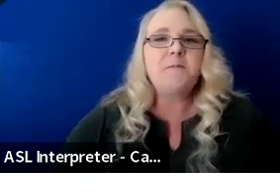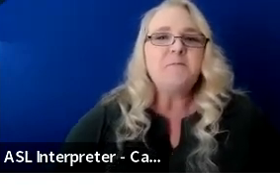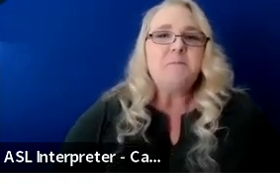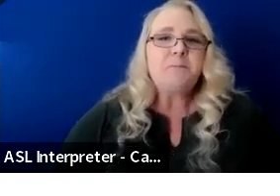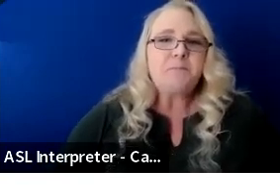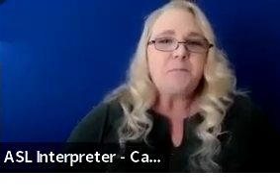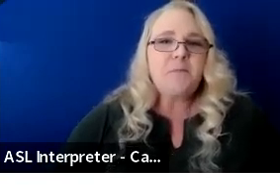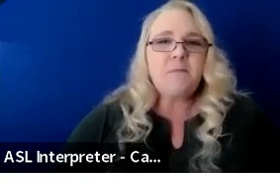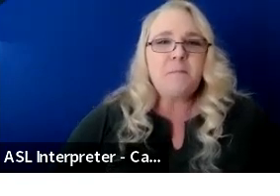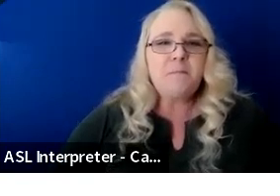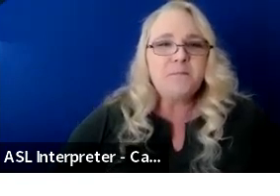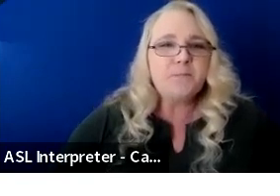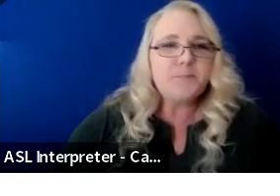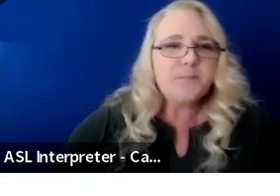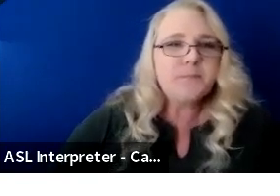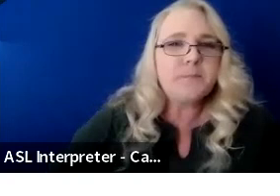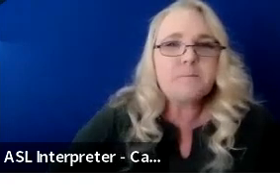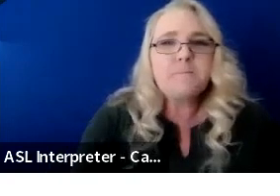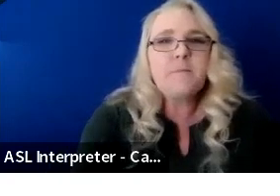well.